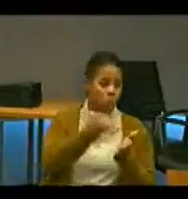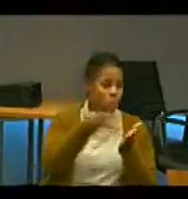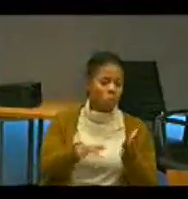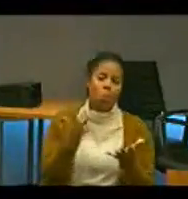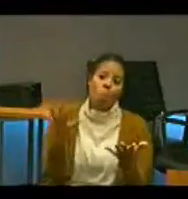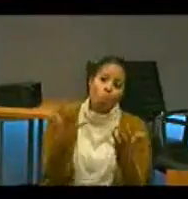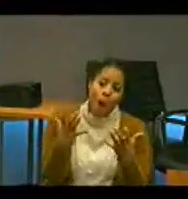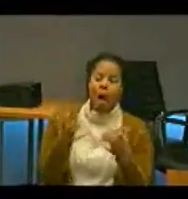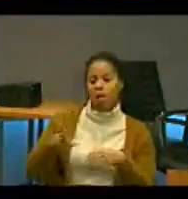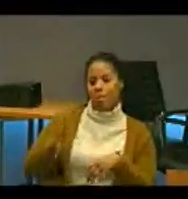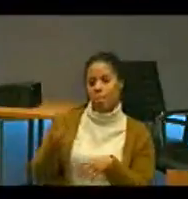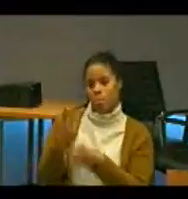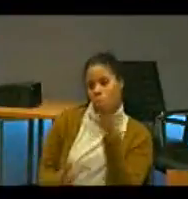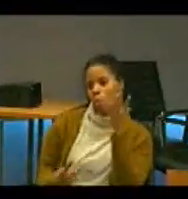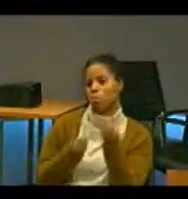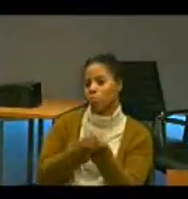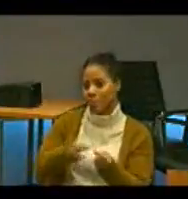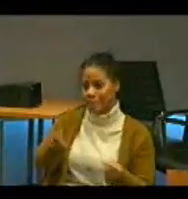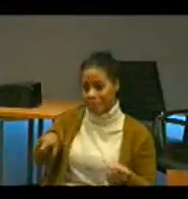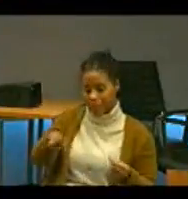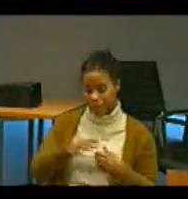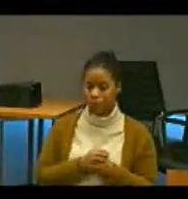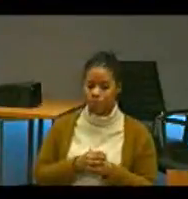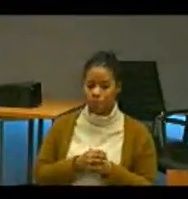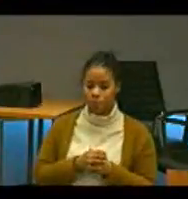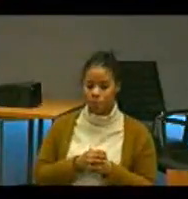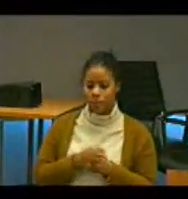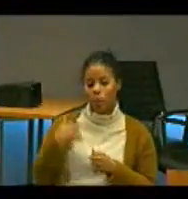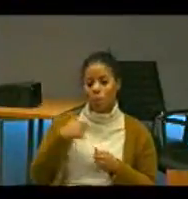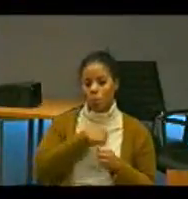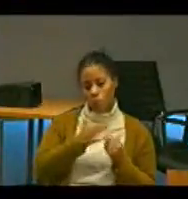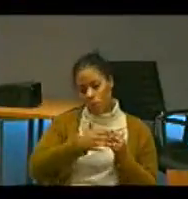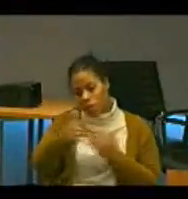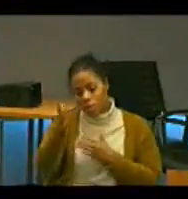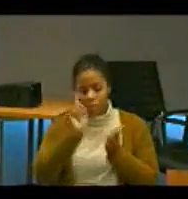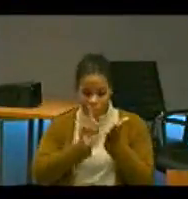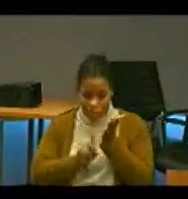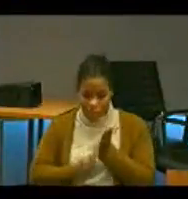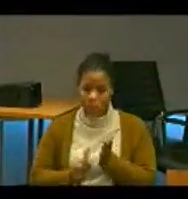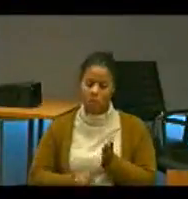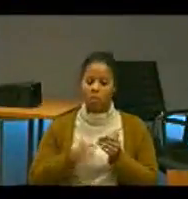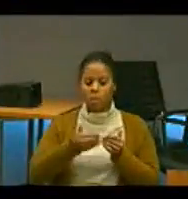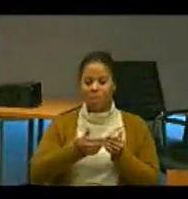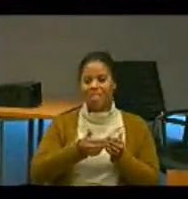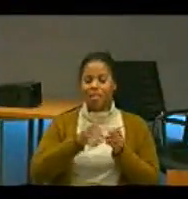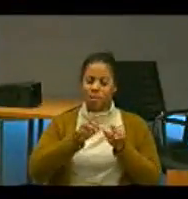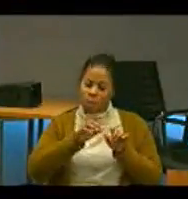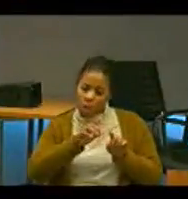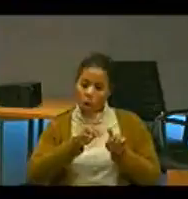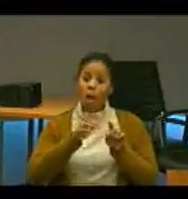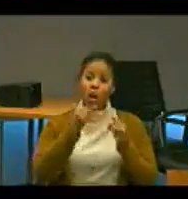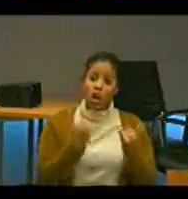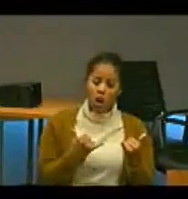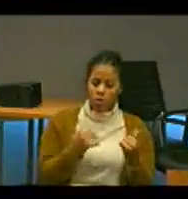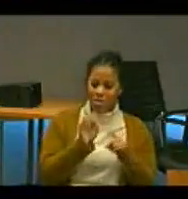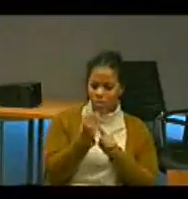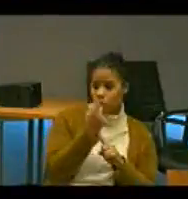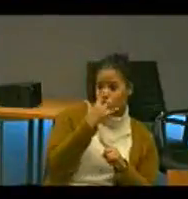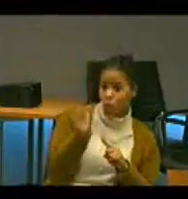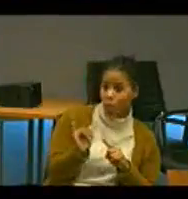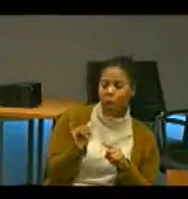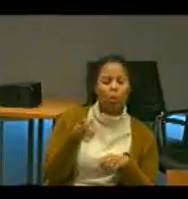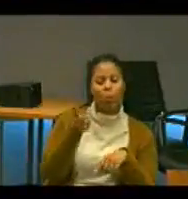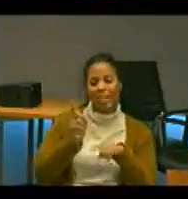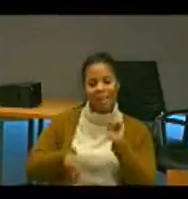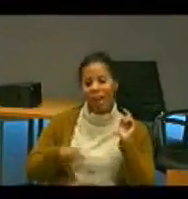need both. And as we examine the distance between our current system and our ideal, we cannot ignore that the chasm is